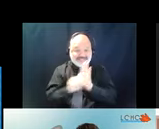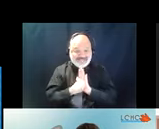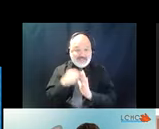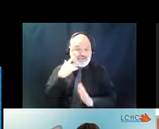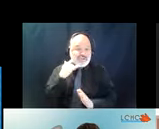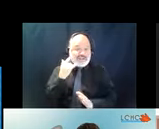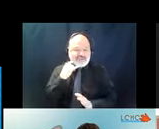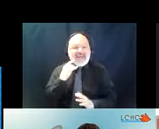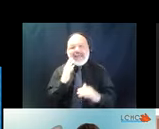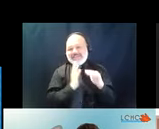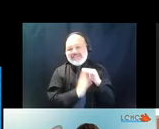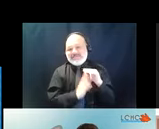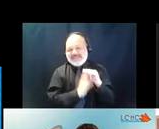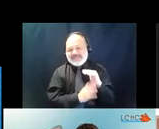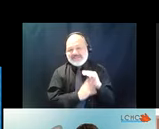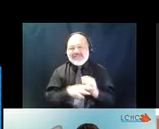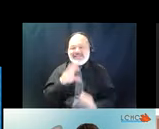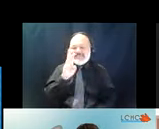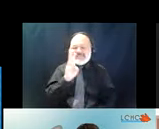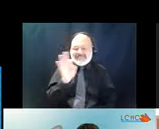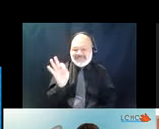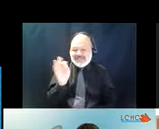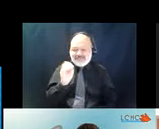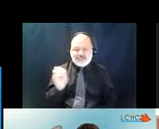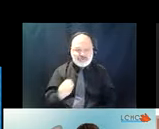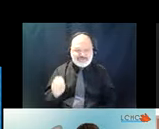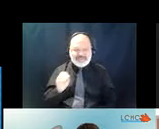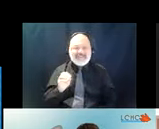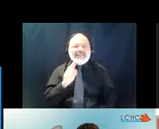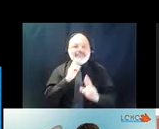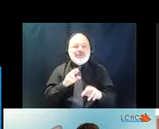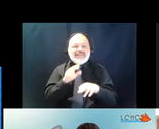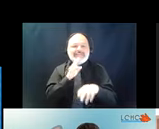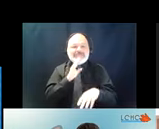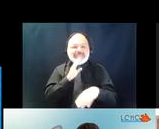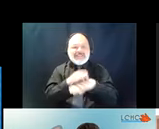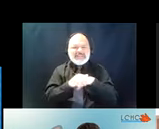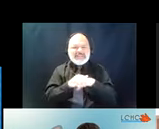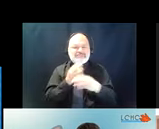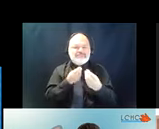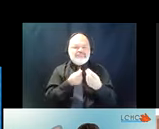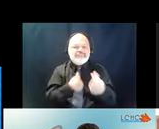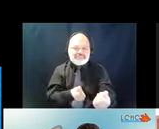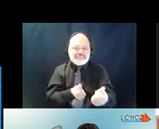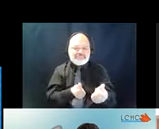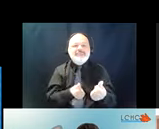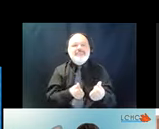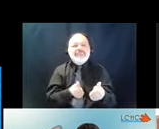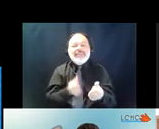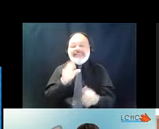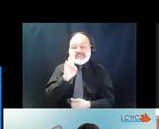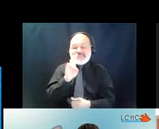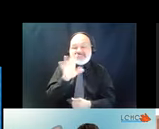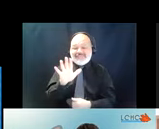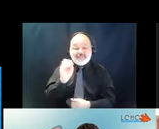California are immigrants. 69% of California immigrants report speaking English proficiently. 75%